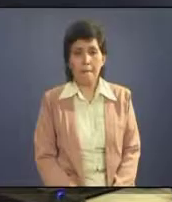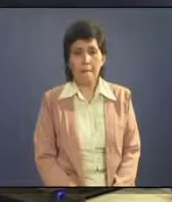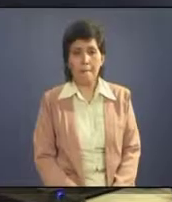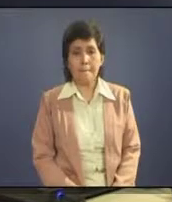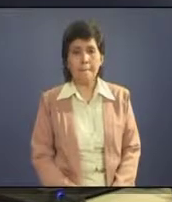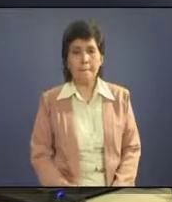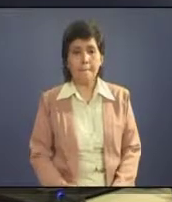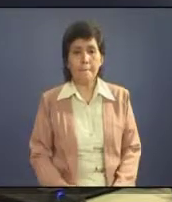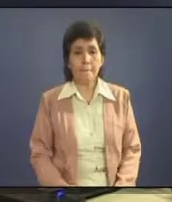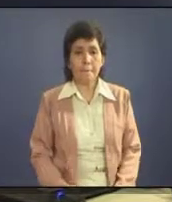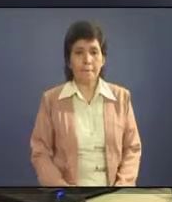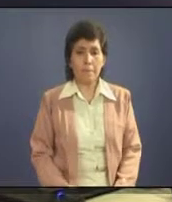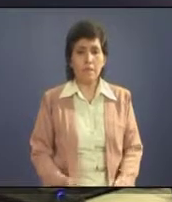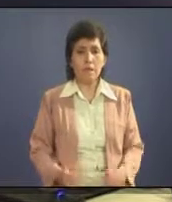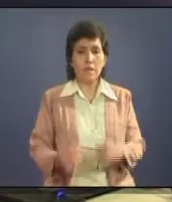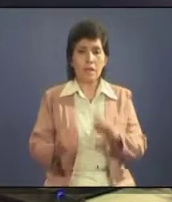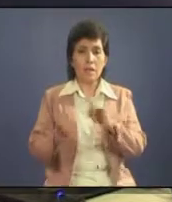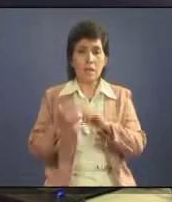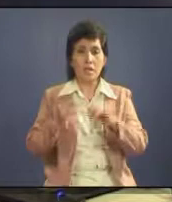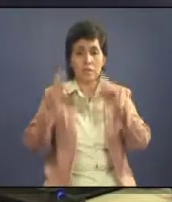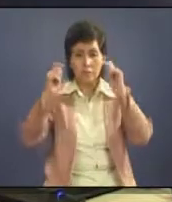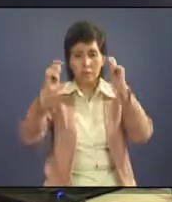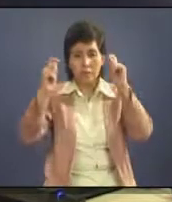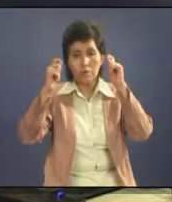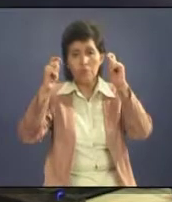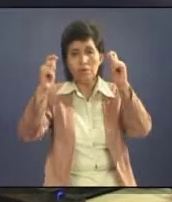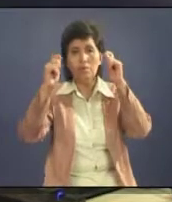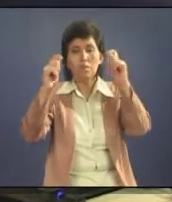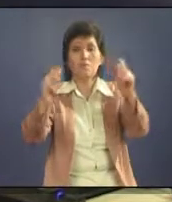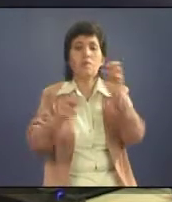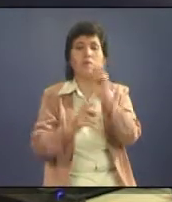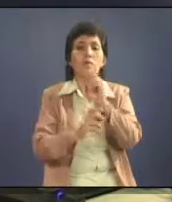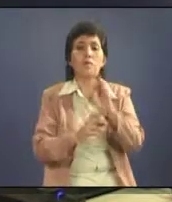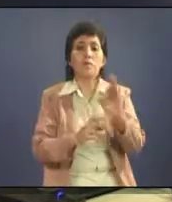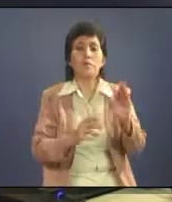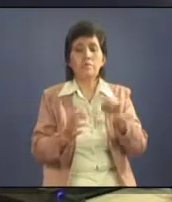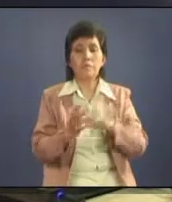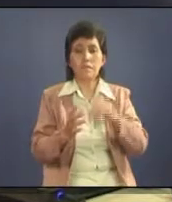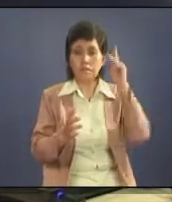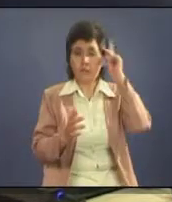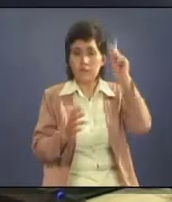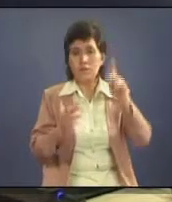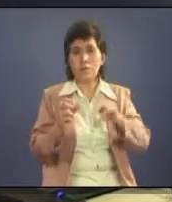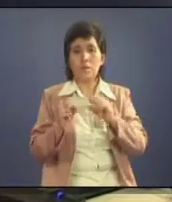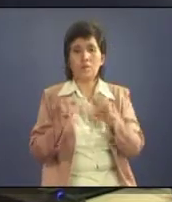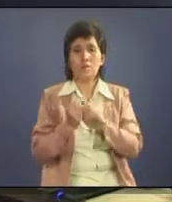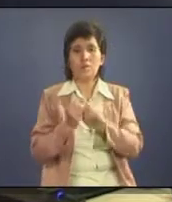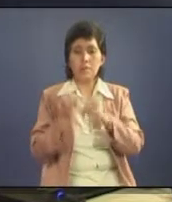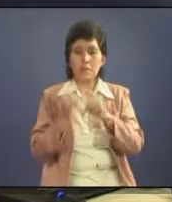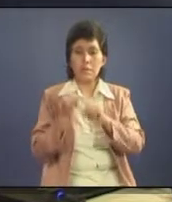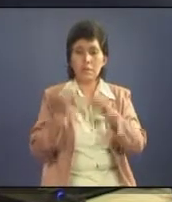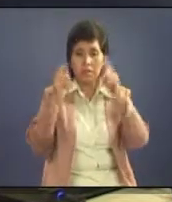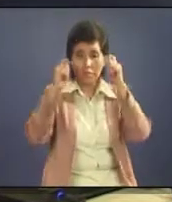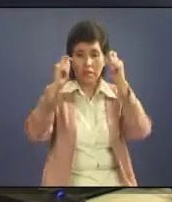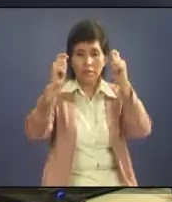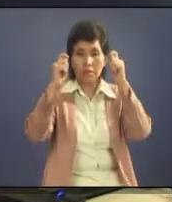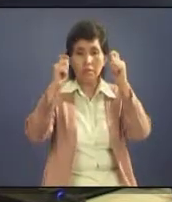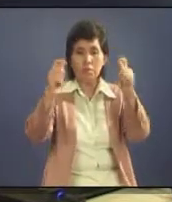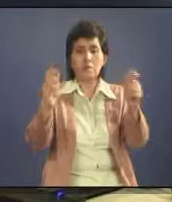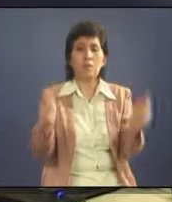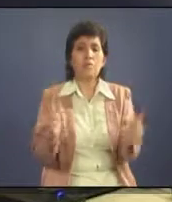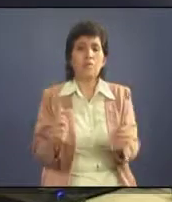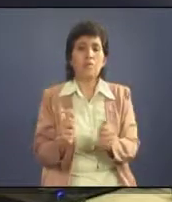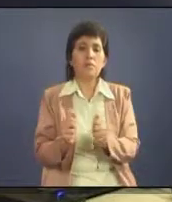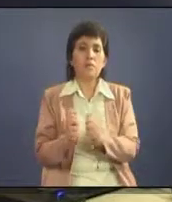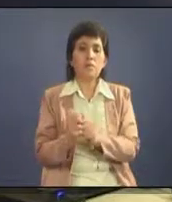Hi, and welcome to everyone to the last tutorial of social psychology. So this would be your last